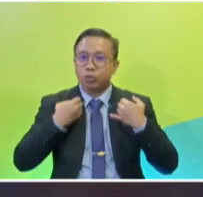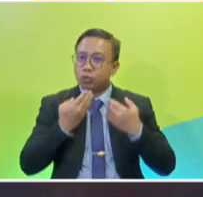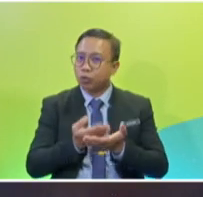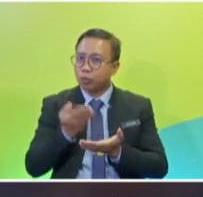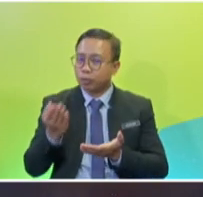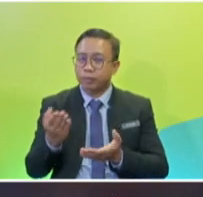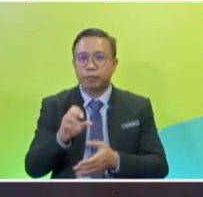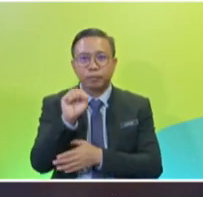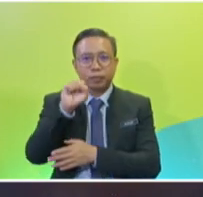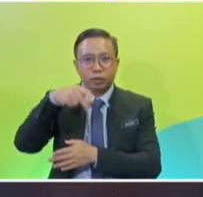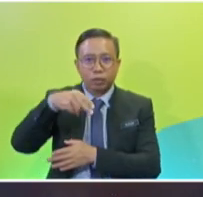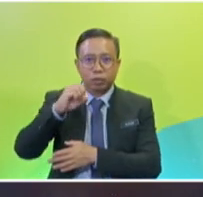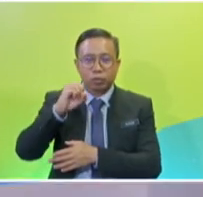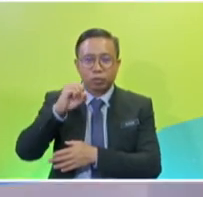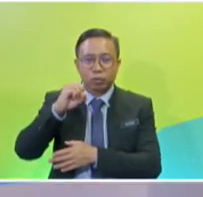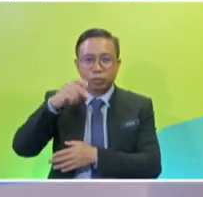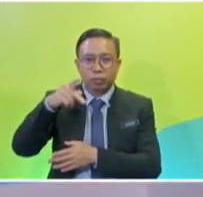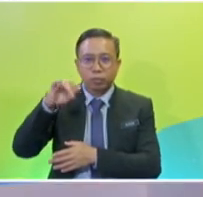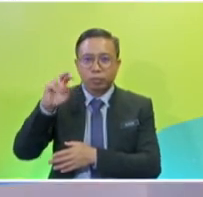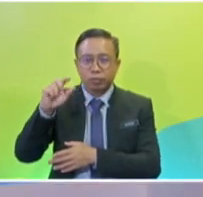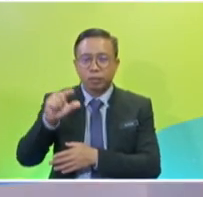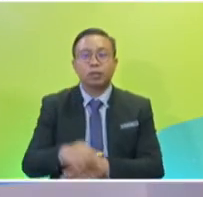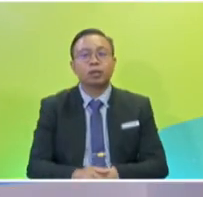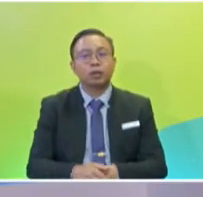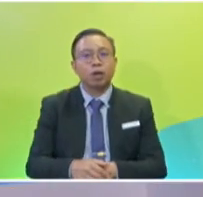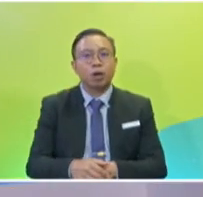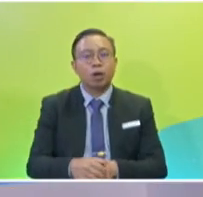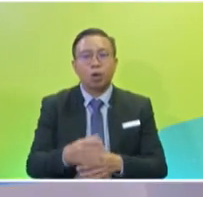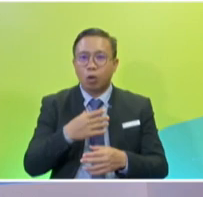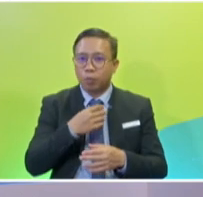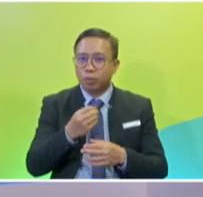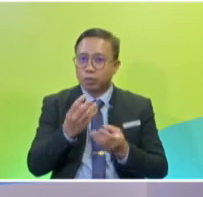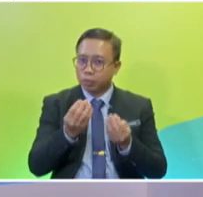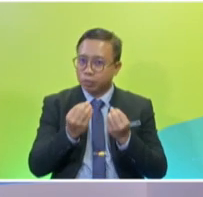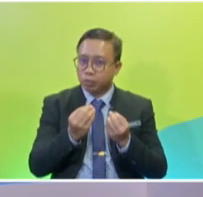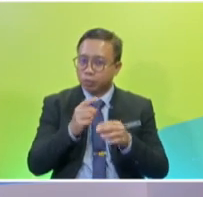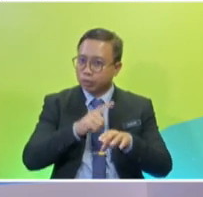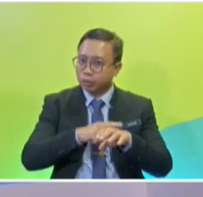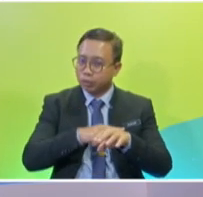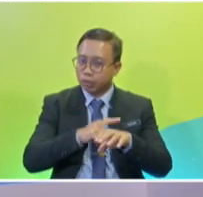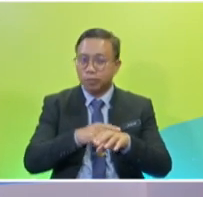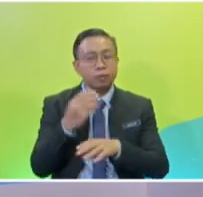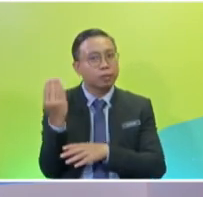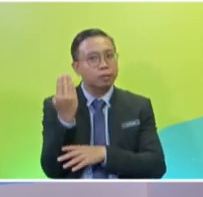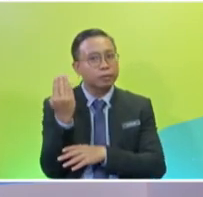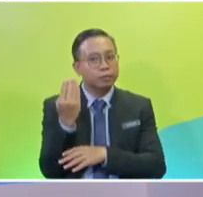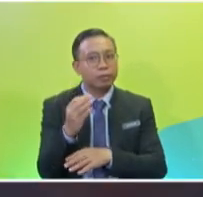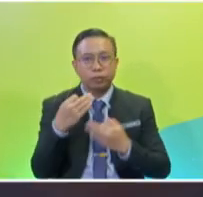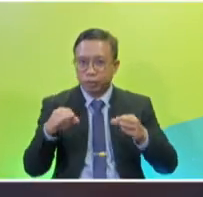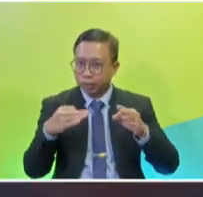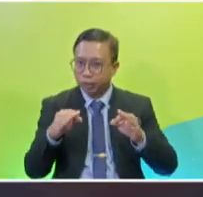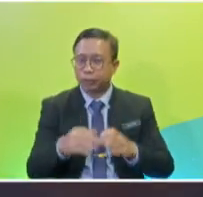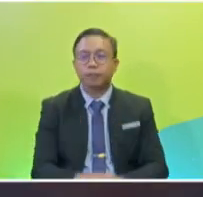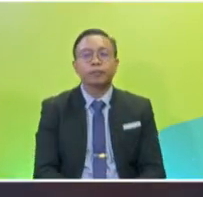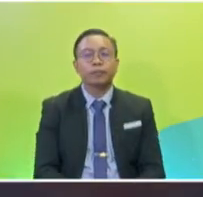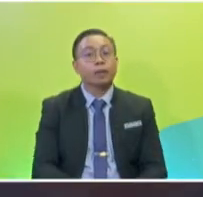Yeah, you can also have your hobbies when you do spend your times during leisure time. Yes. Right. Okay, I totally agree. Now, madam, before